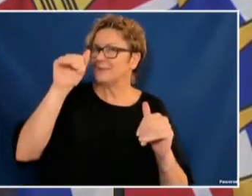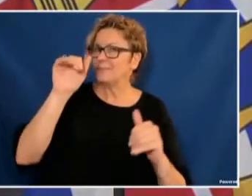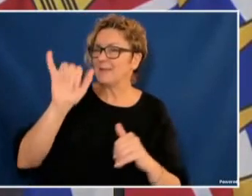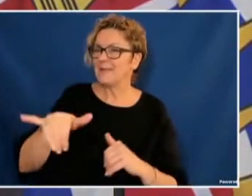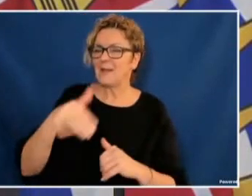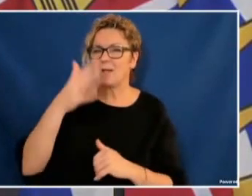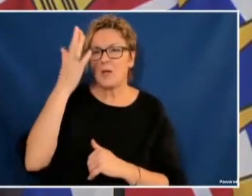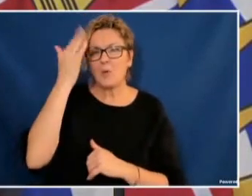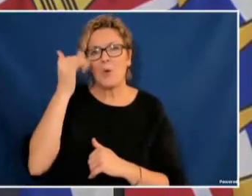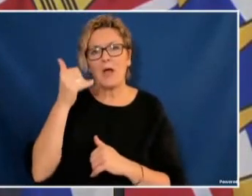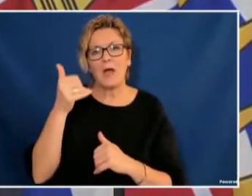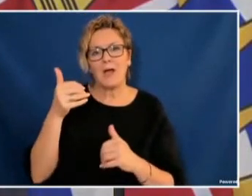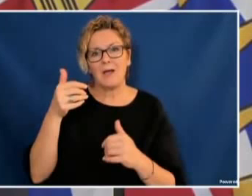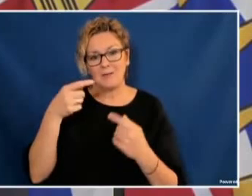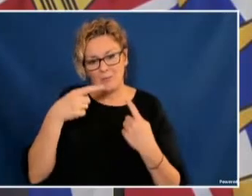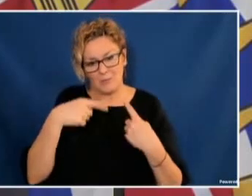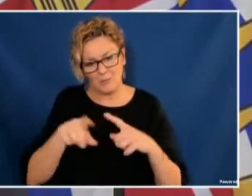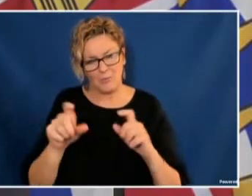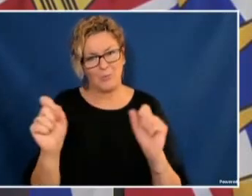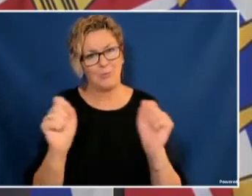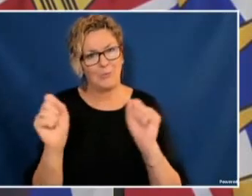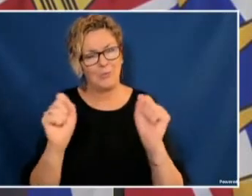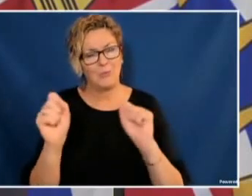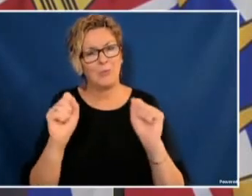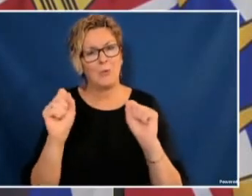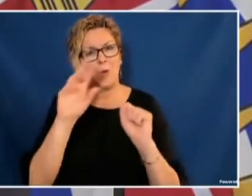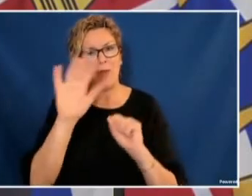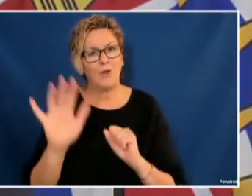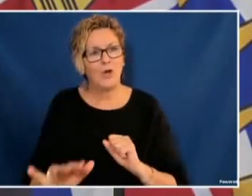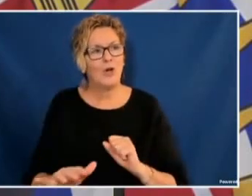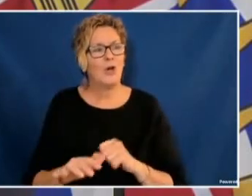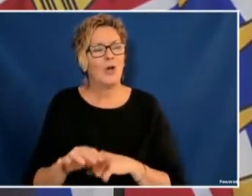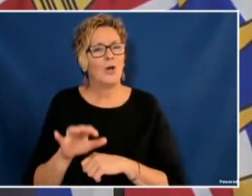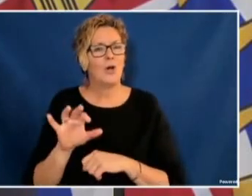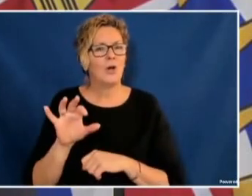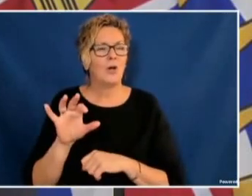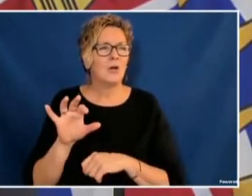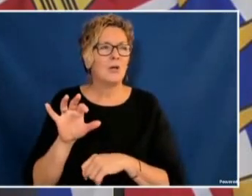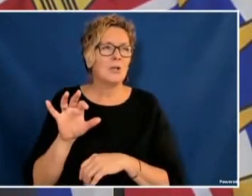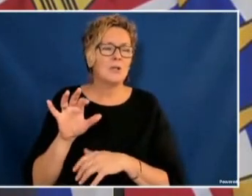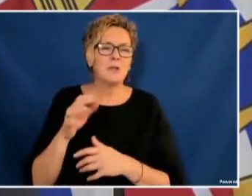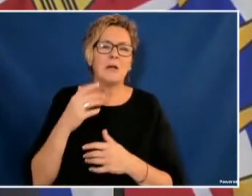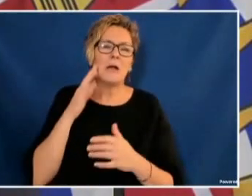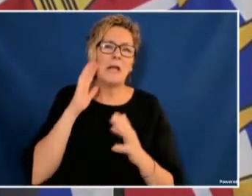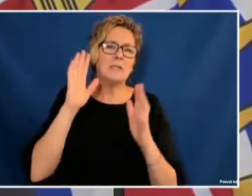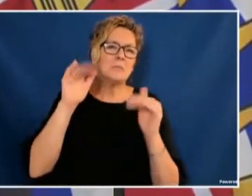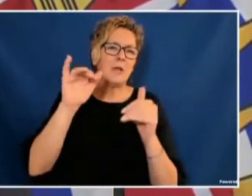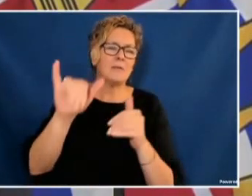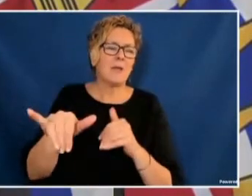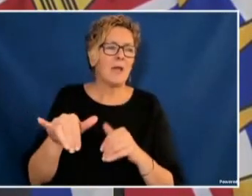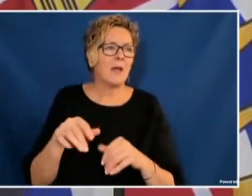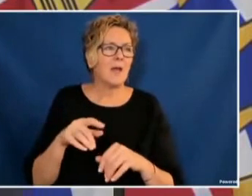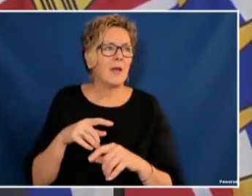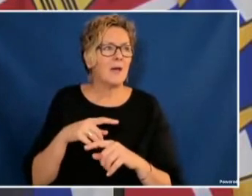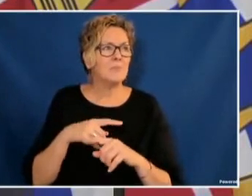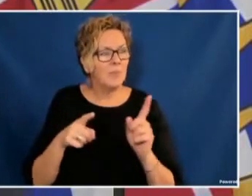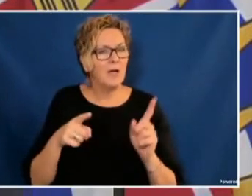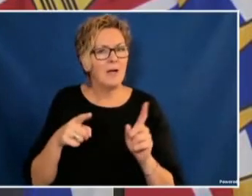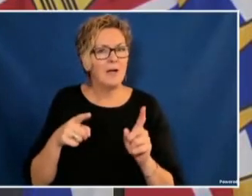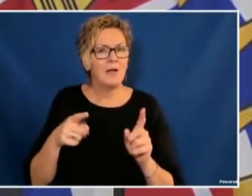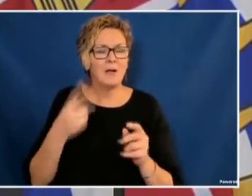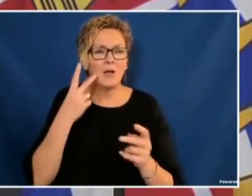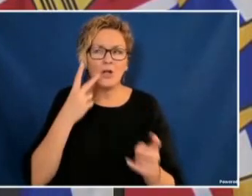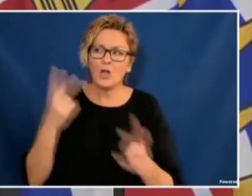to focus on reducing our risk of transmission right now so that we can get to that point where vaccines will have come